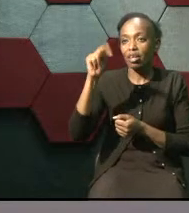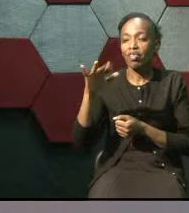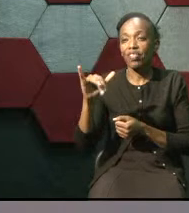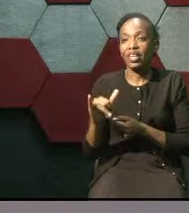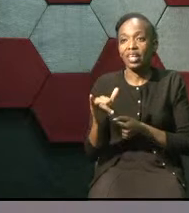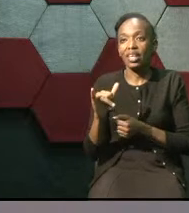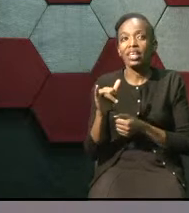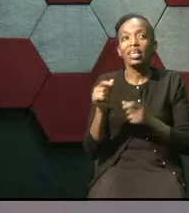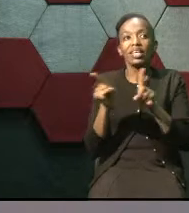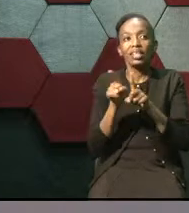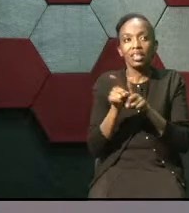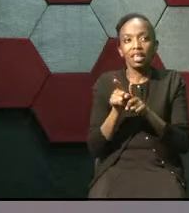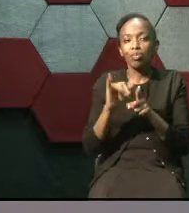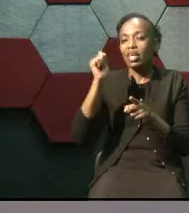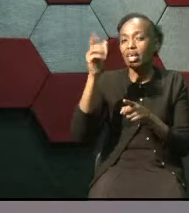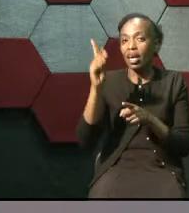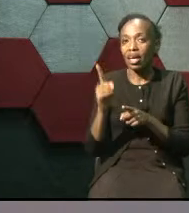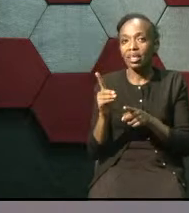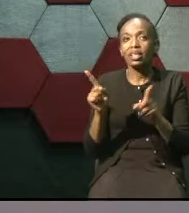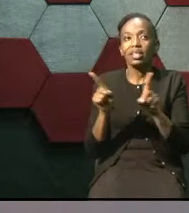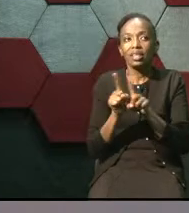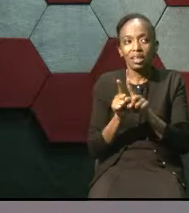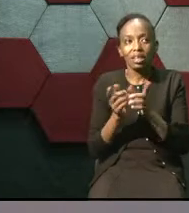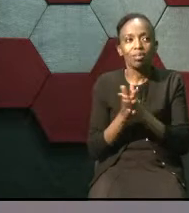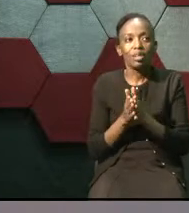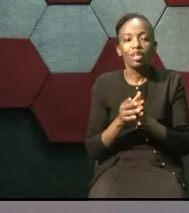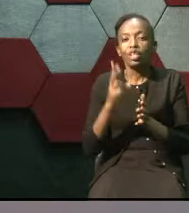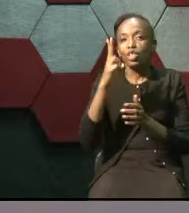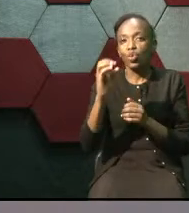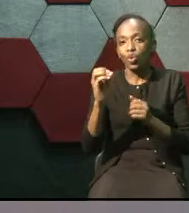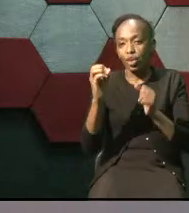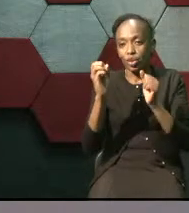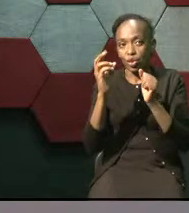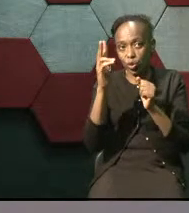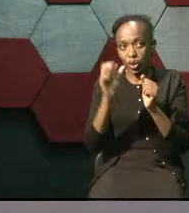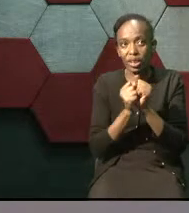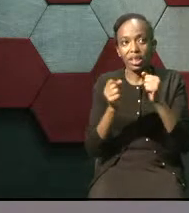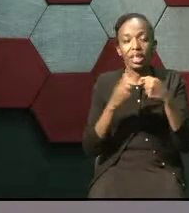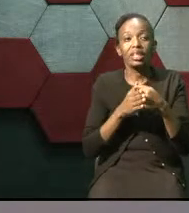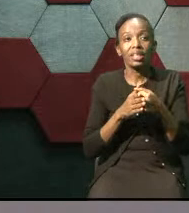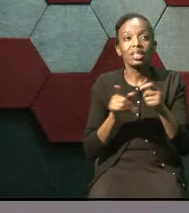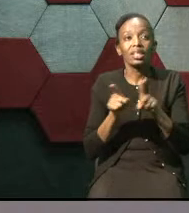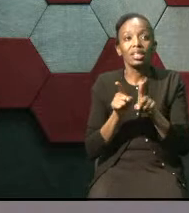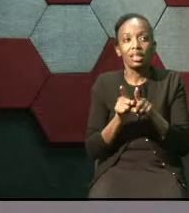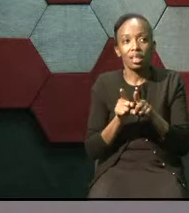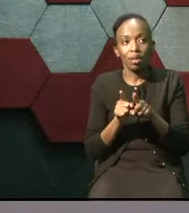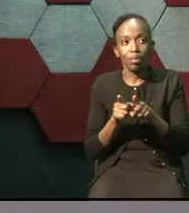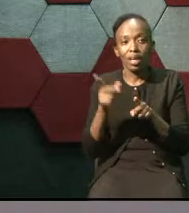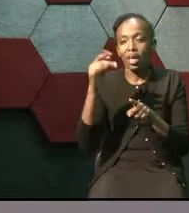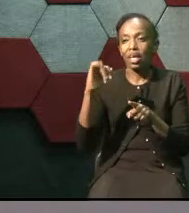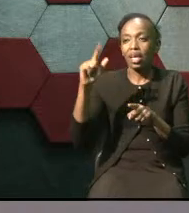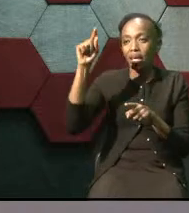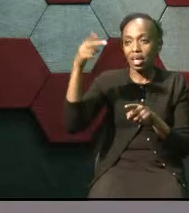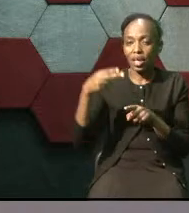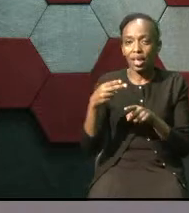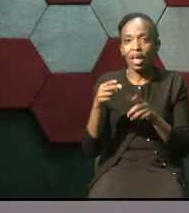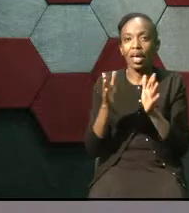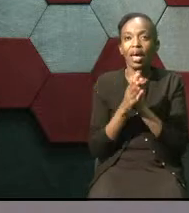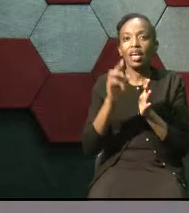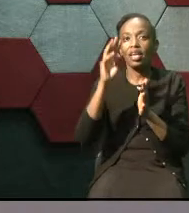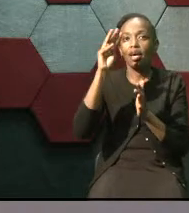and Iyad Tahir Anwar, SCLP Samaj 2019, Kanga High School, Keith Bryan and Maxwell